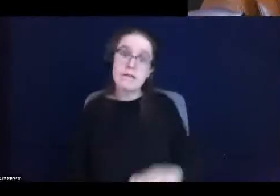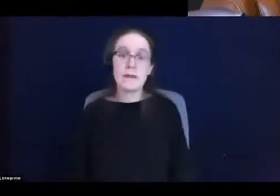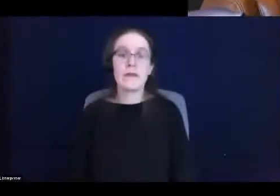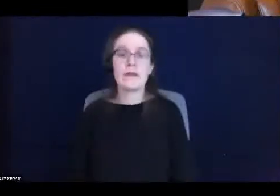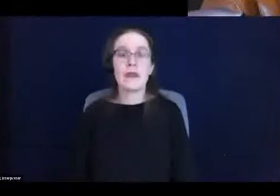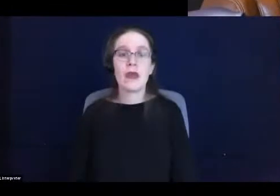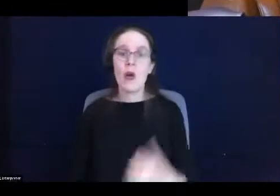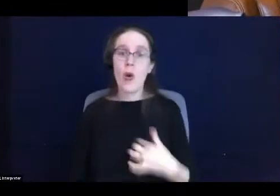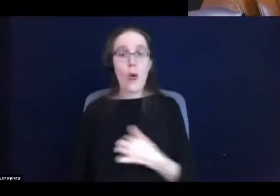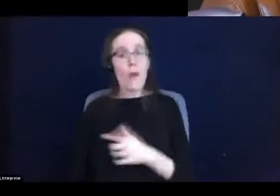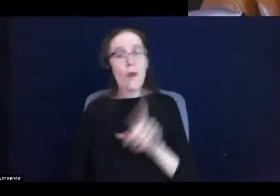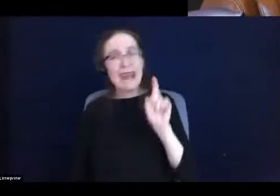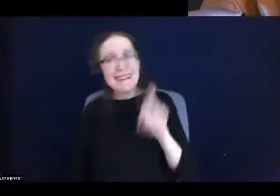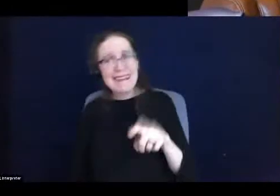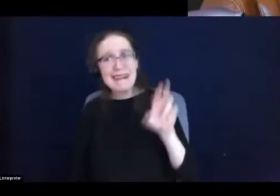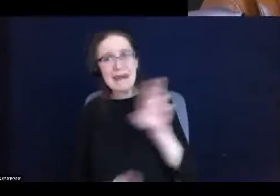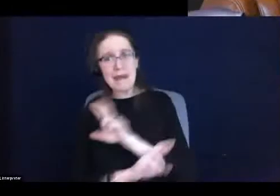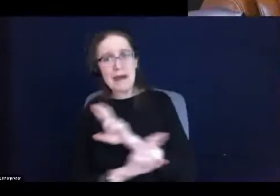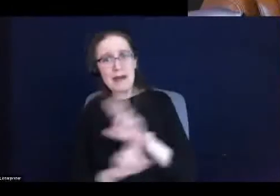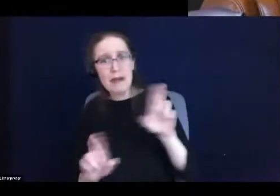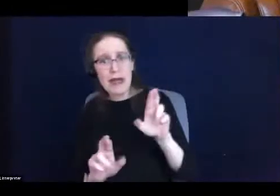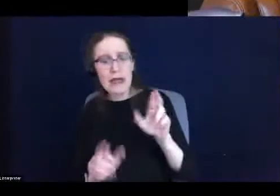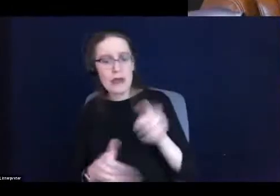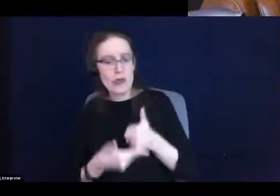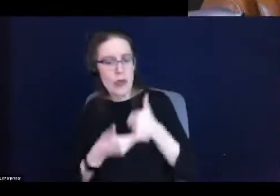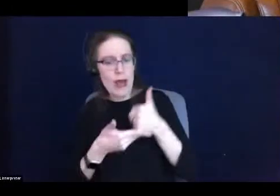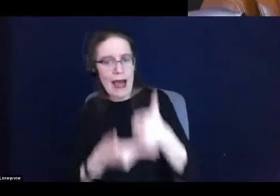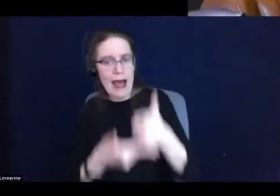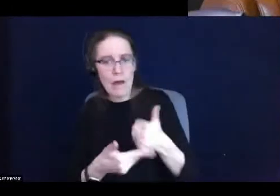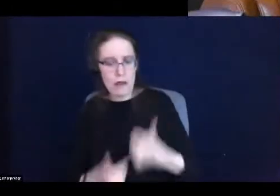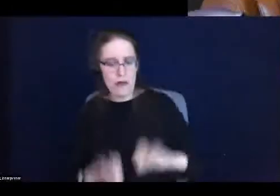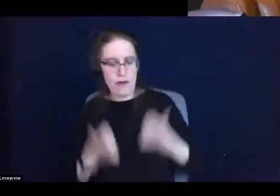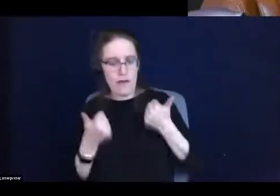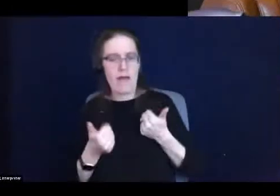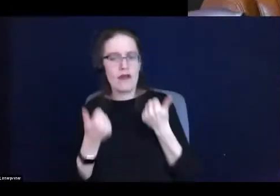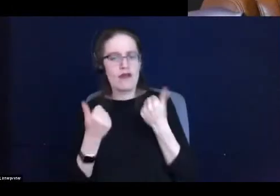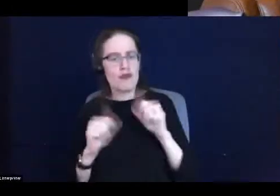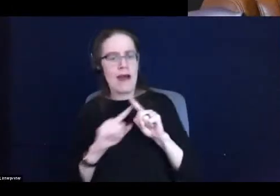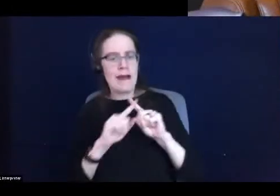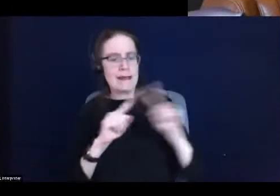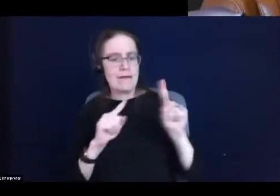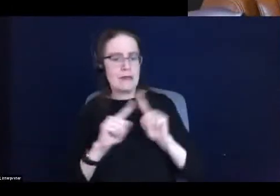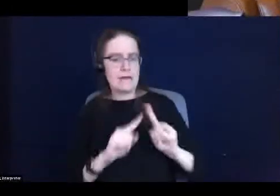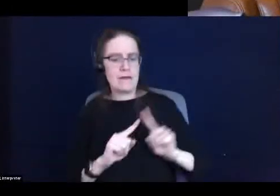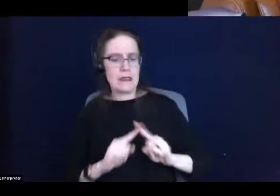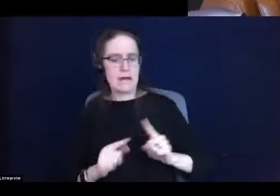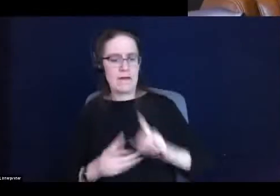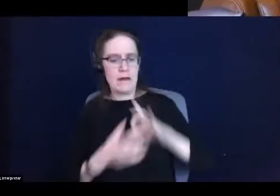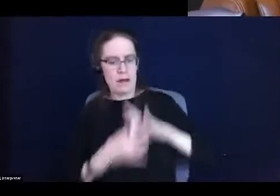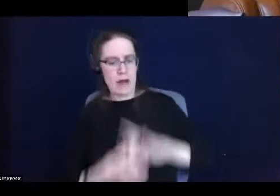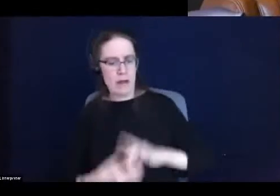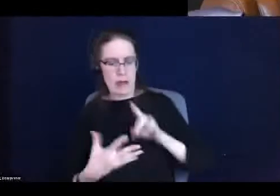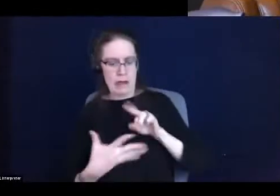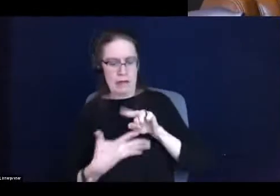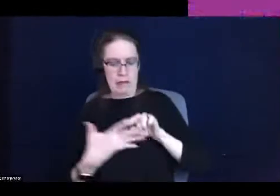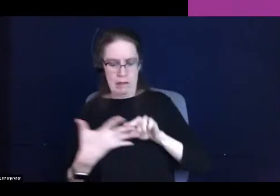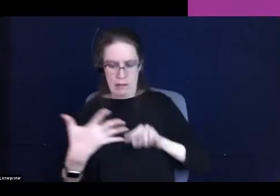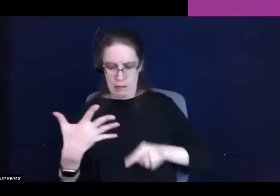ready to help survivors try multiple grounding tools till they're able to find some that works for them.